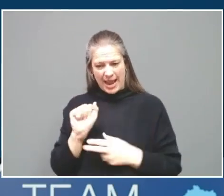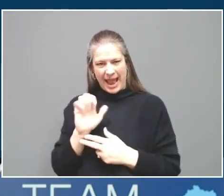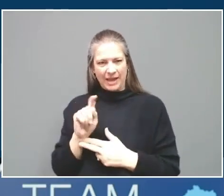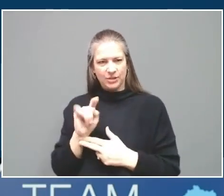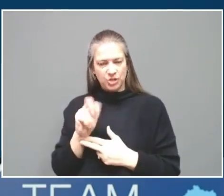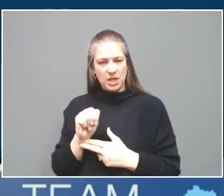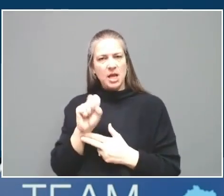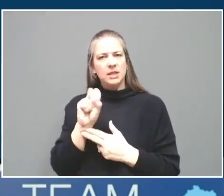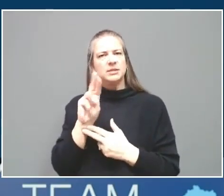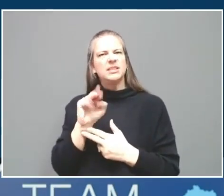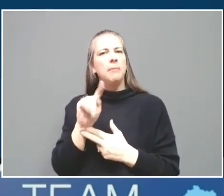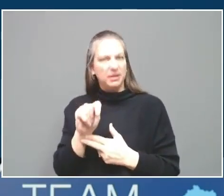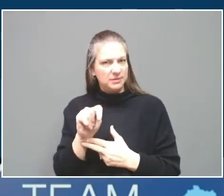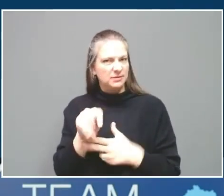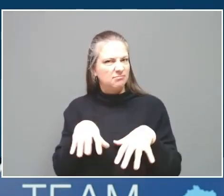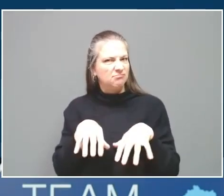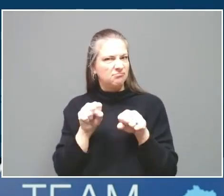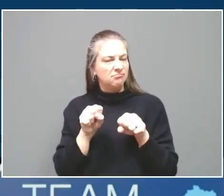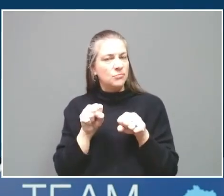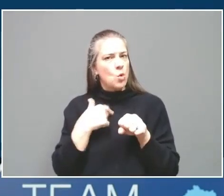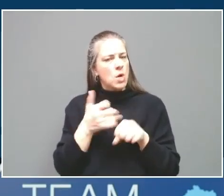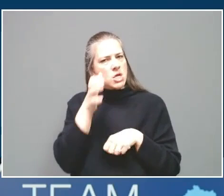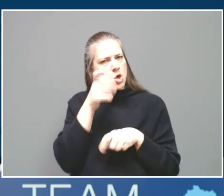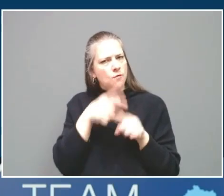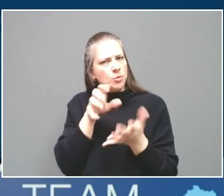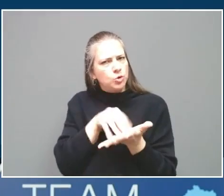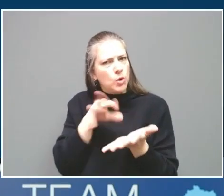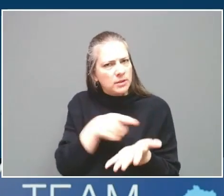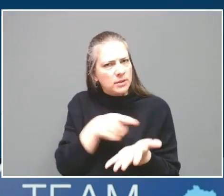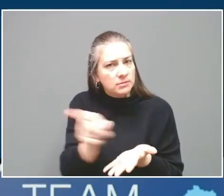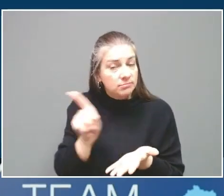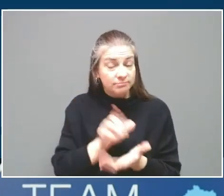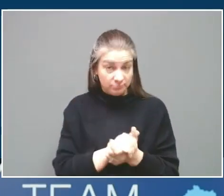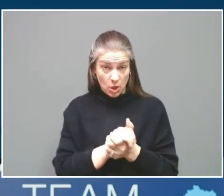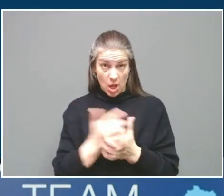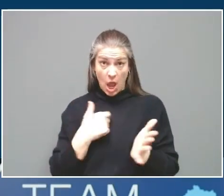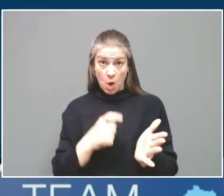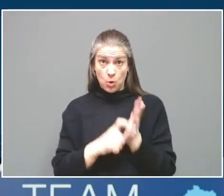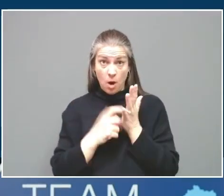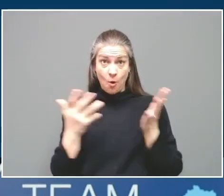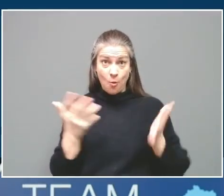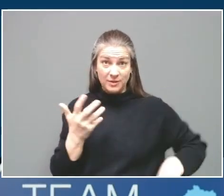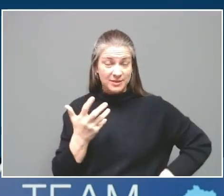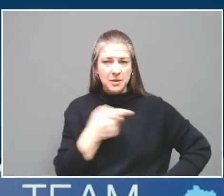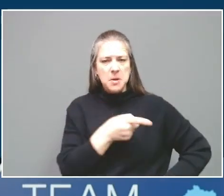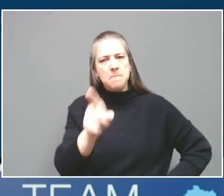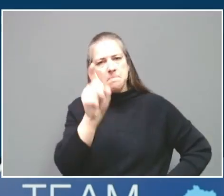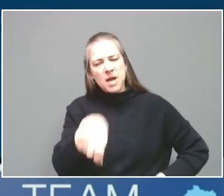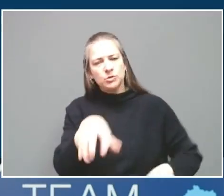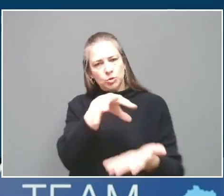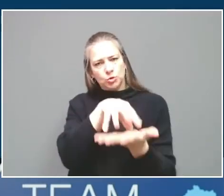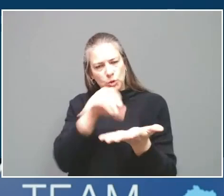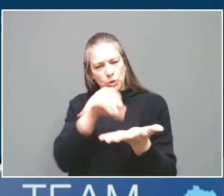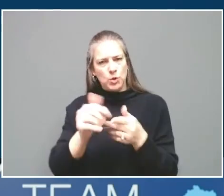experts, our students. And the one requirement I had for this work was that it be completely student-led. Students